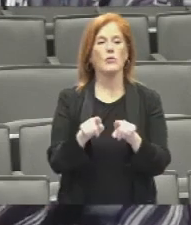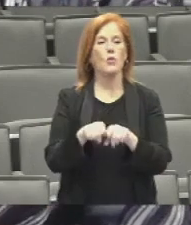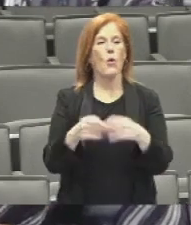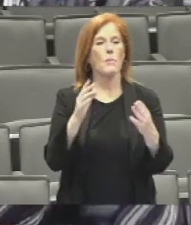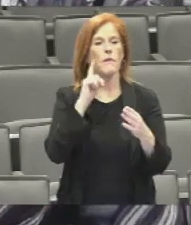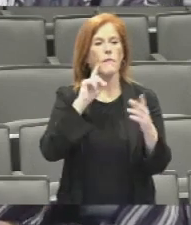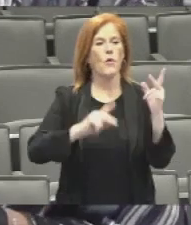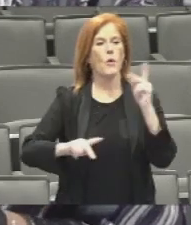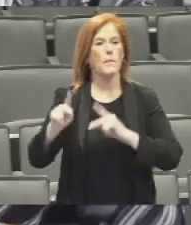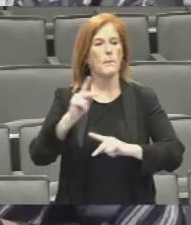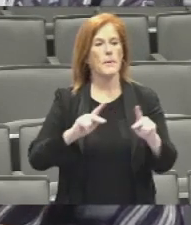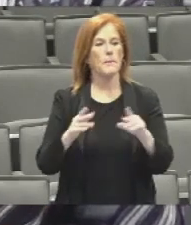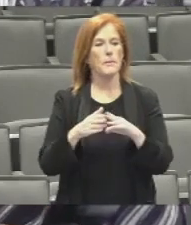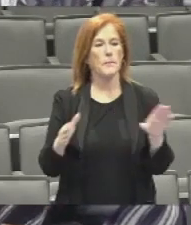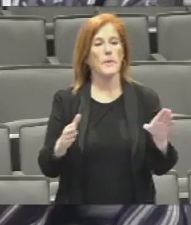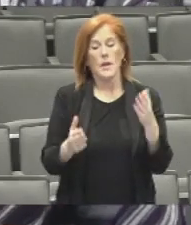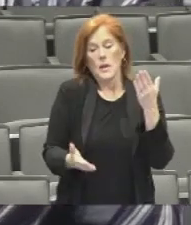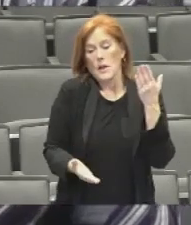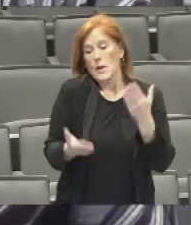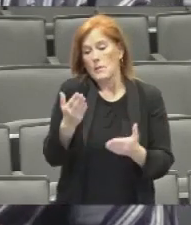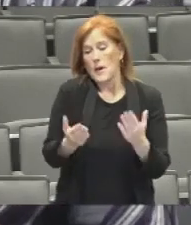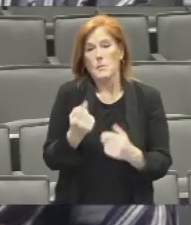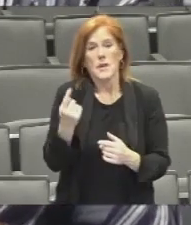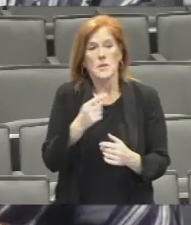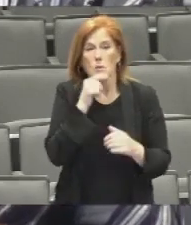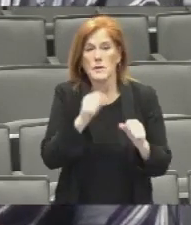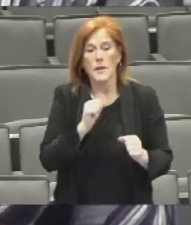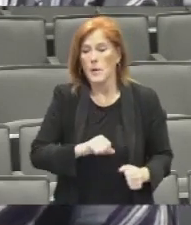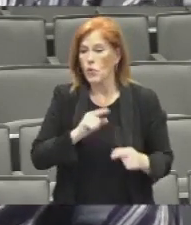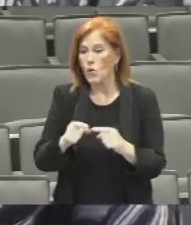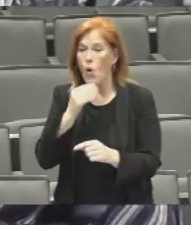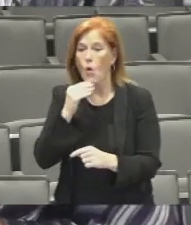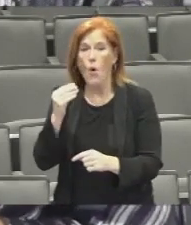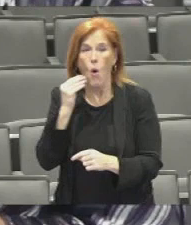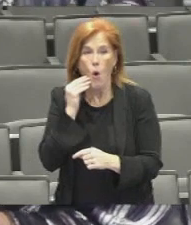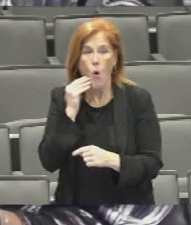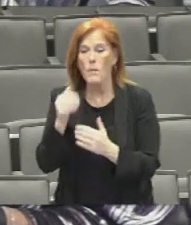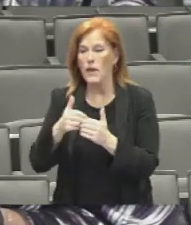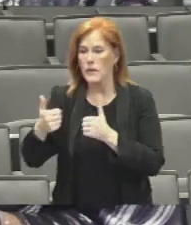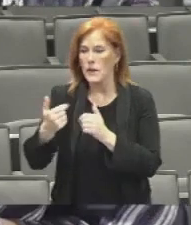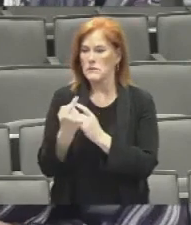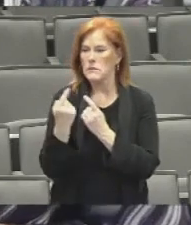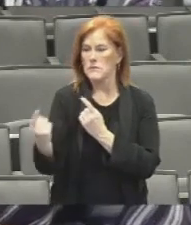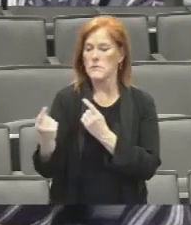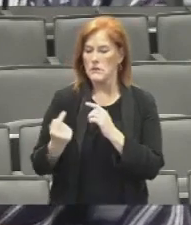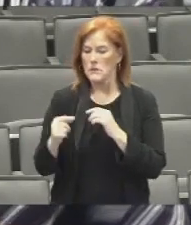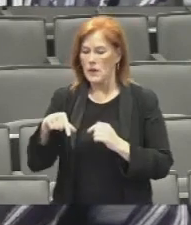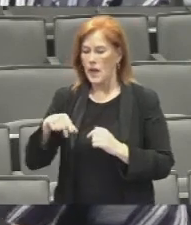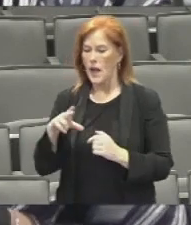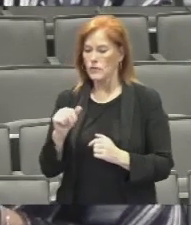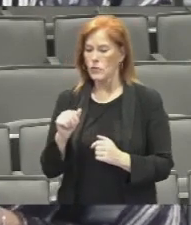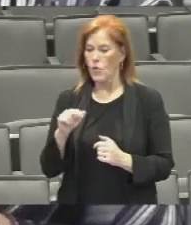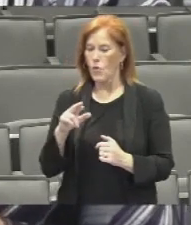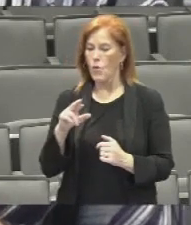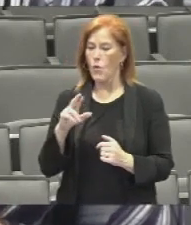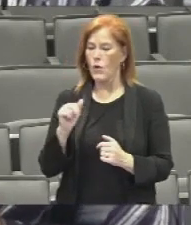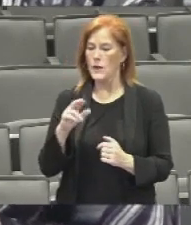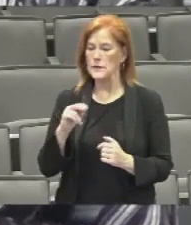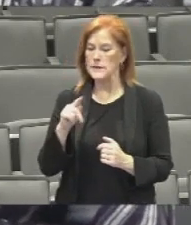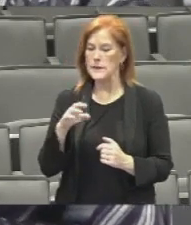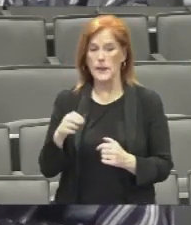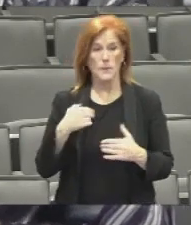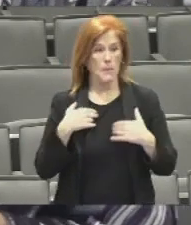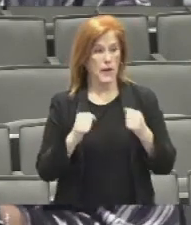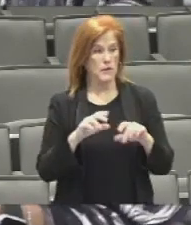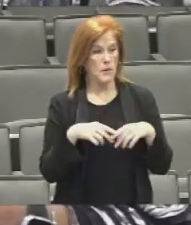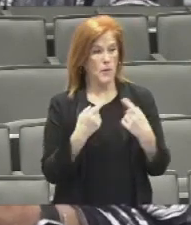be that somebody cannot go home and quarantine. They are being told by the health department, you should